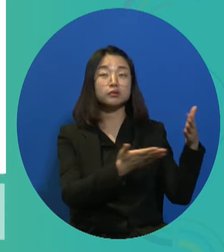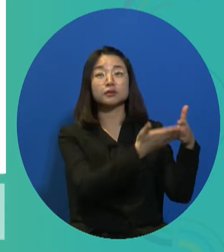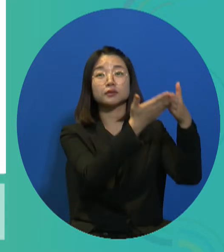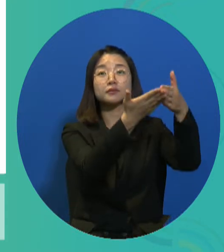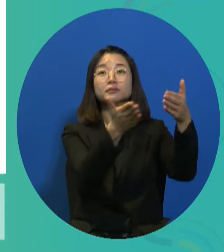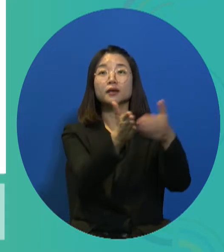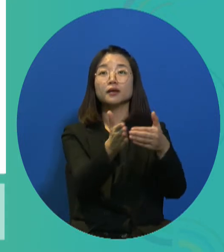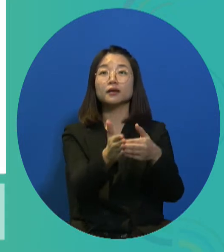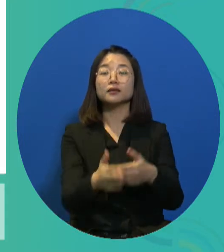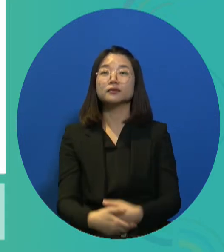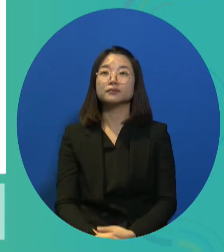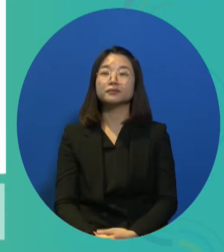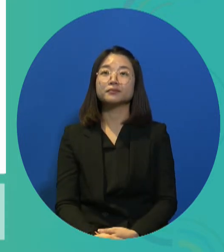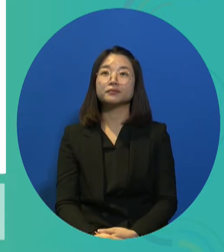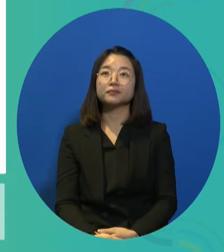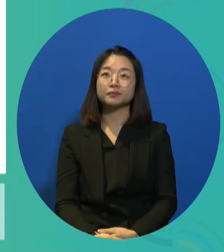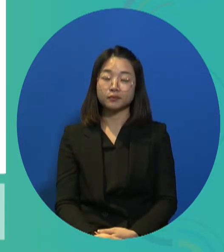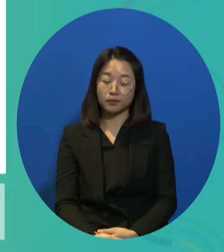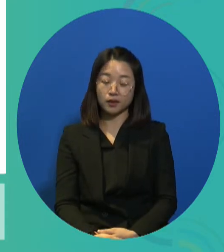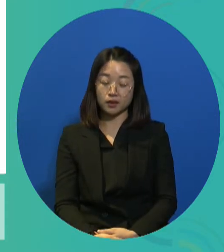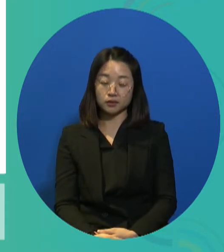an institutionalization